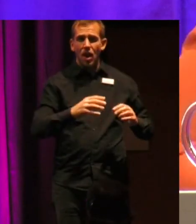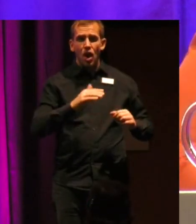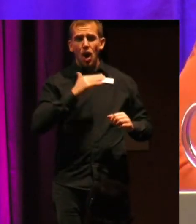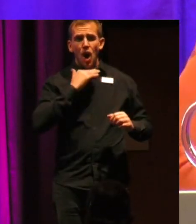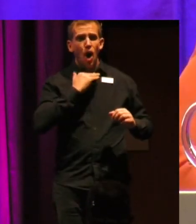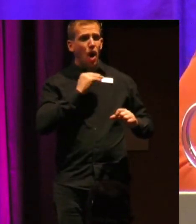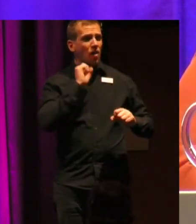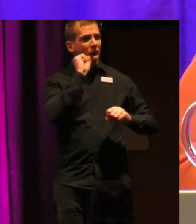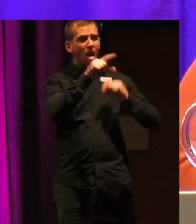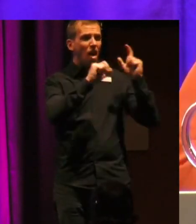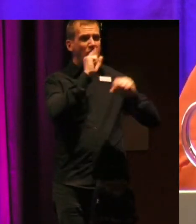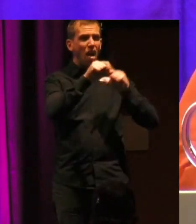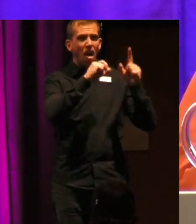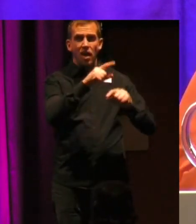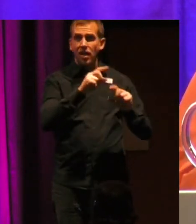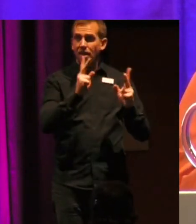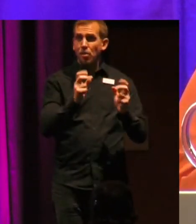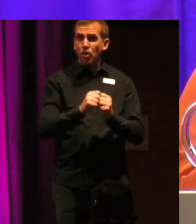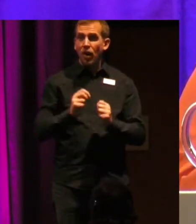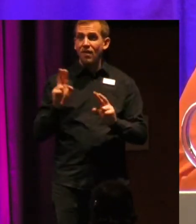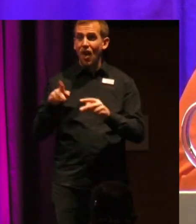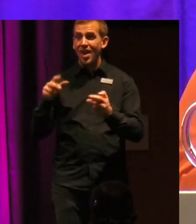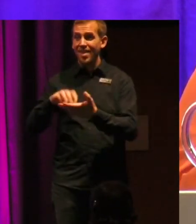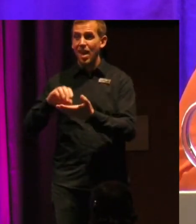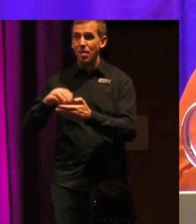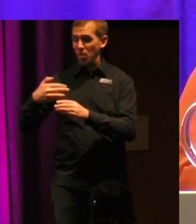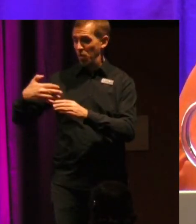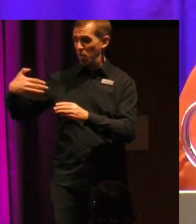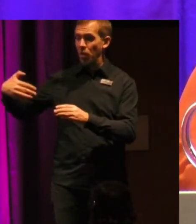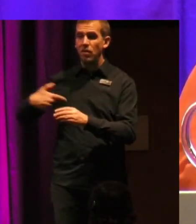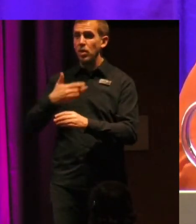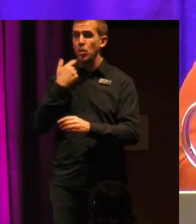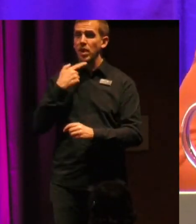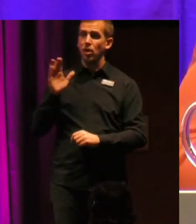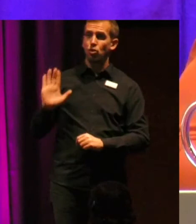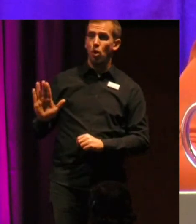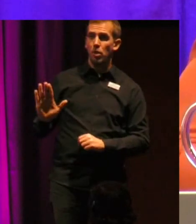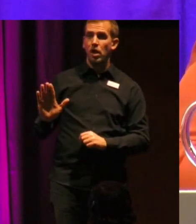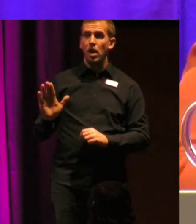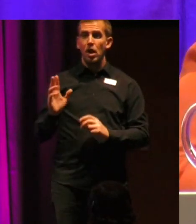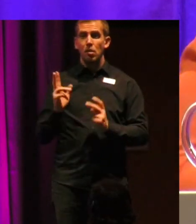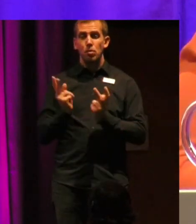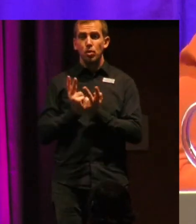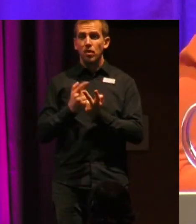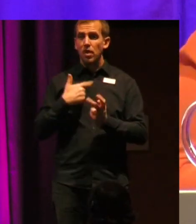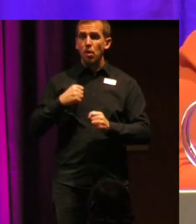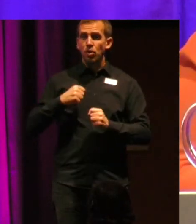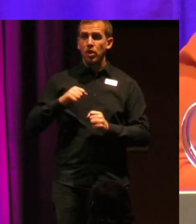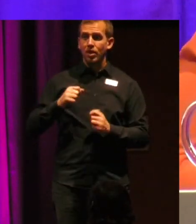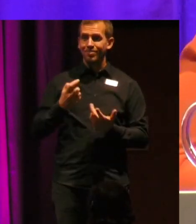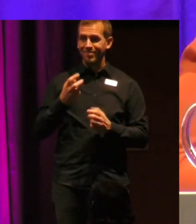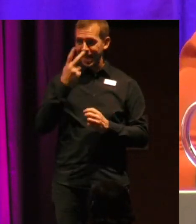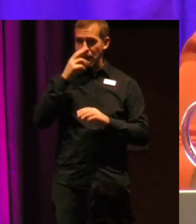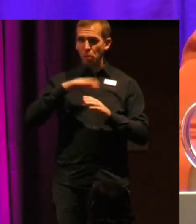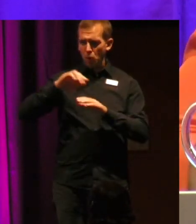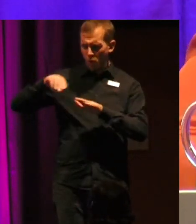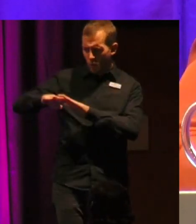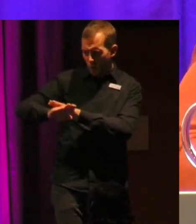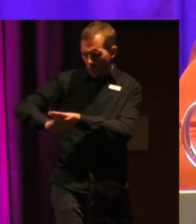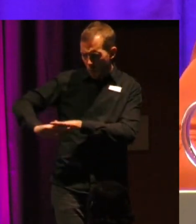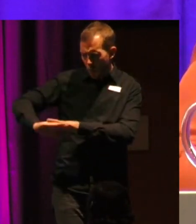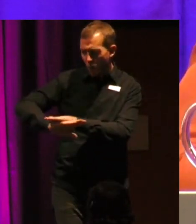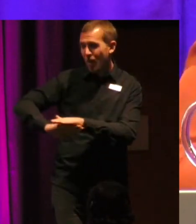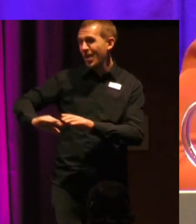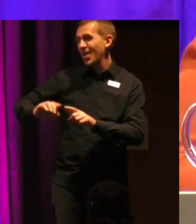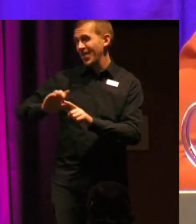time in our societies and we have not stopped it. And so I think we're either going to decide we're going to go to the roots of some of these issues, and some of that does have to do with history and going